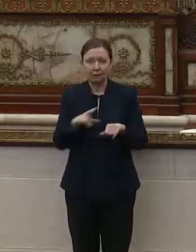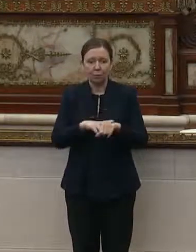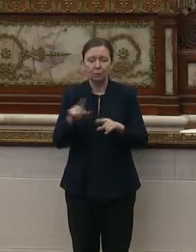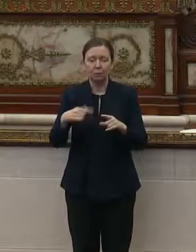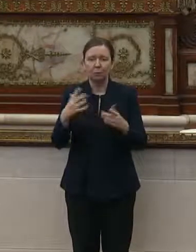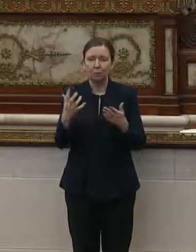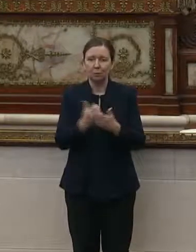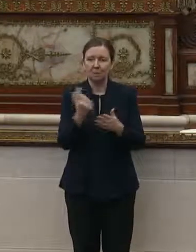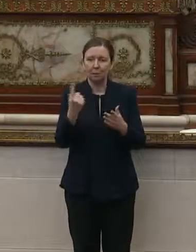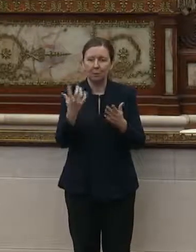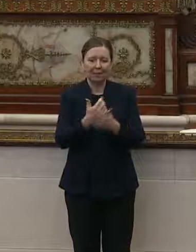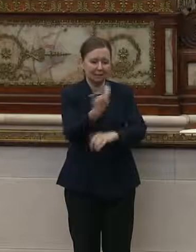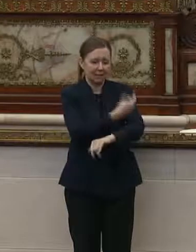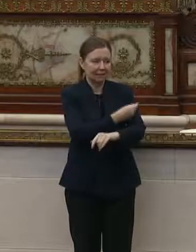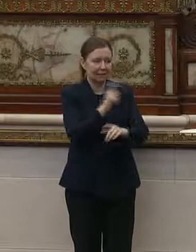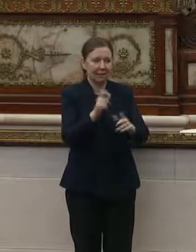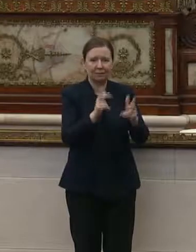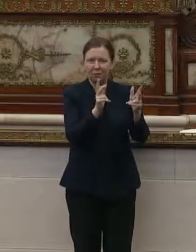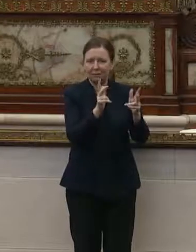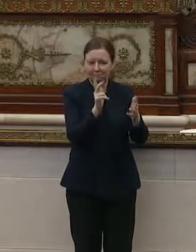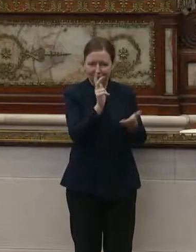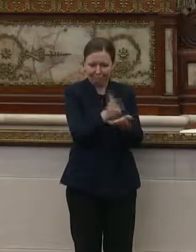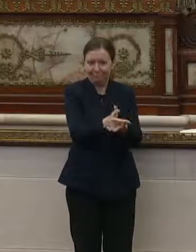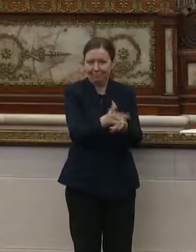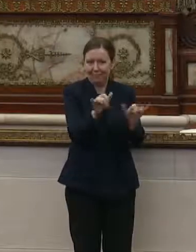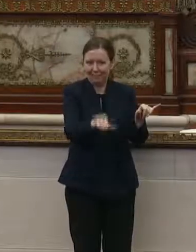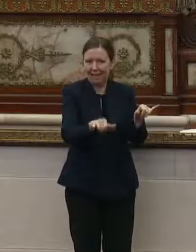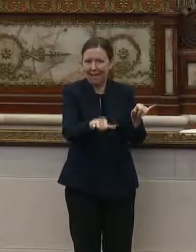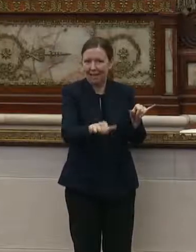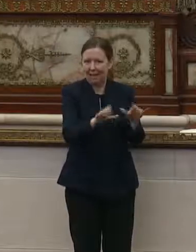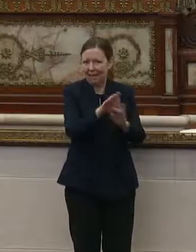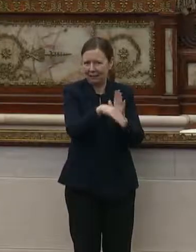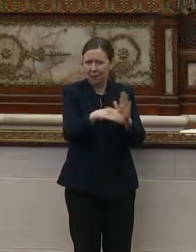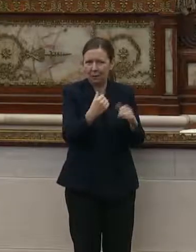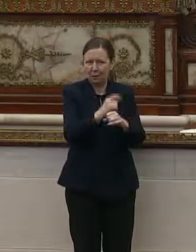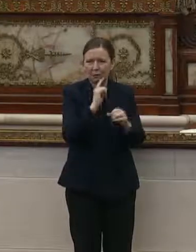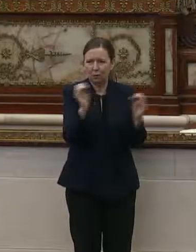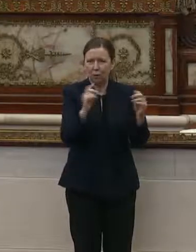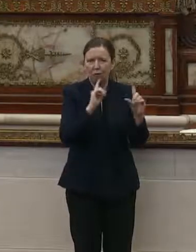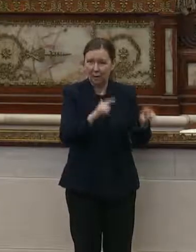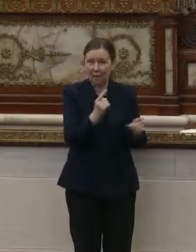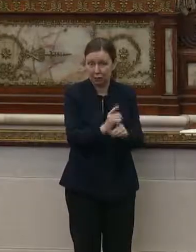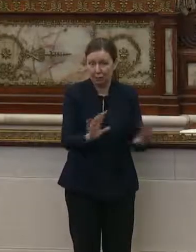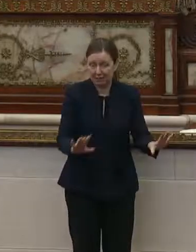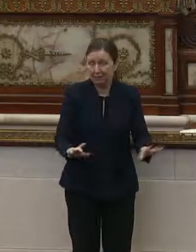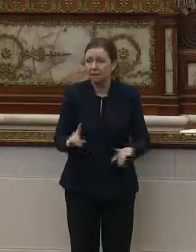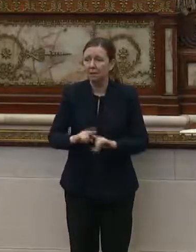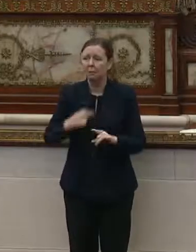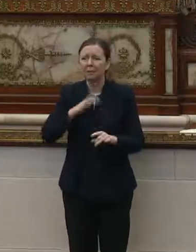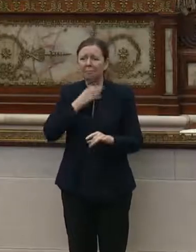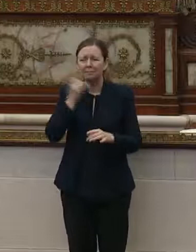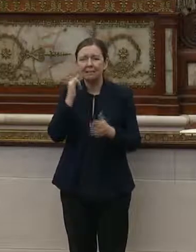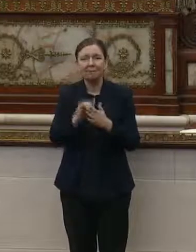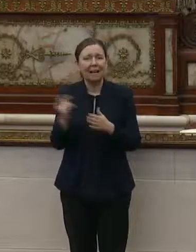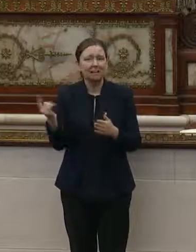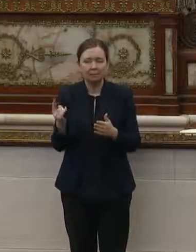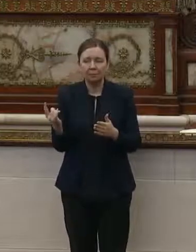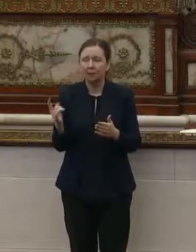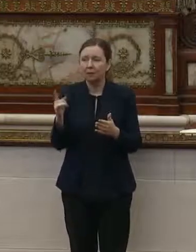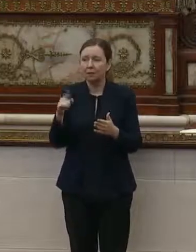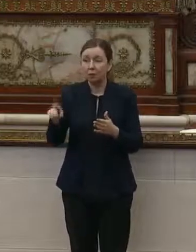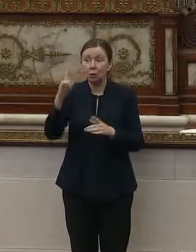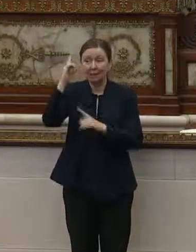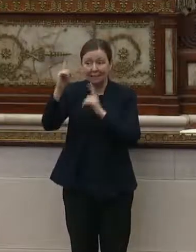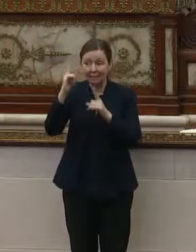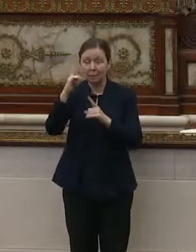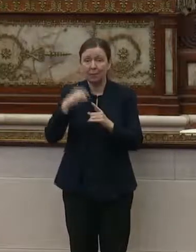gets vaccinated in their car, they have to stay in that parking lot probably 20 minutes to a half hour to make sure there's no reaction to it. So I'm just wondering if that would be something you would consider, because